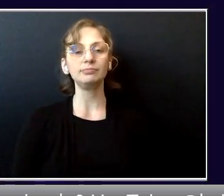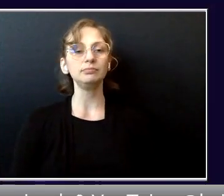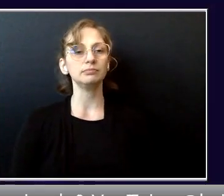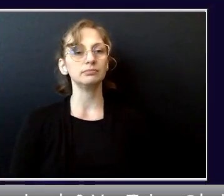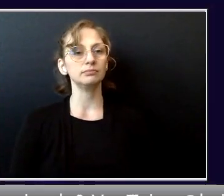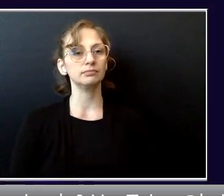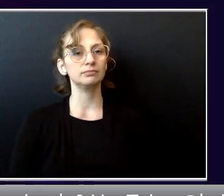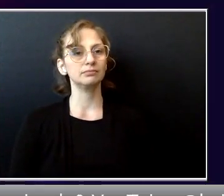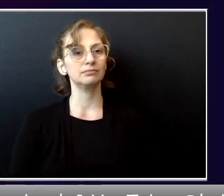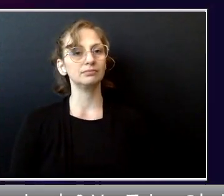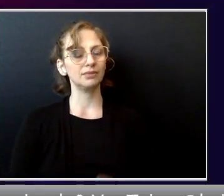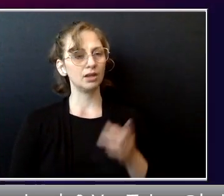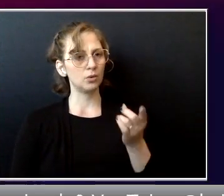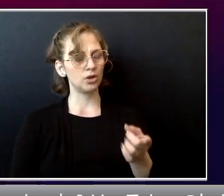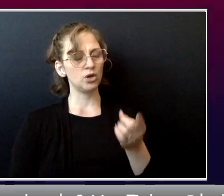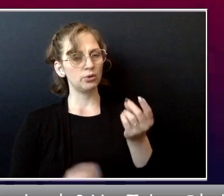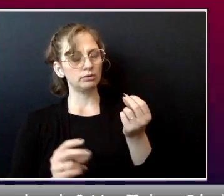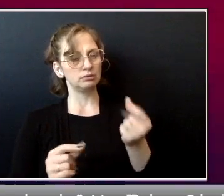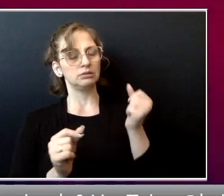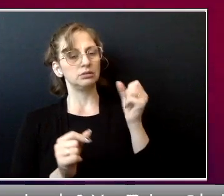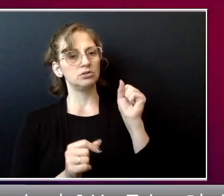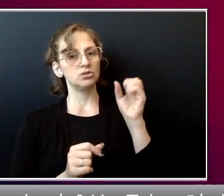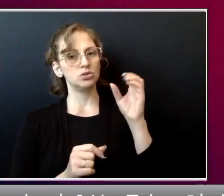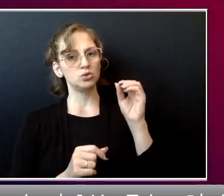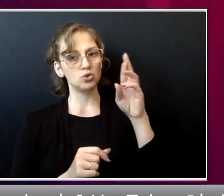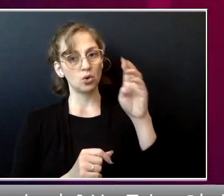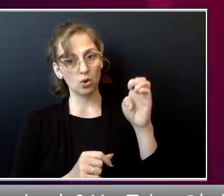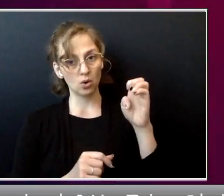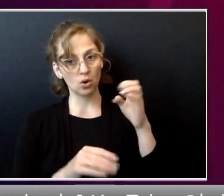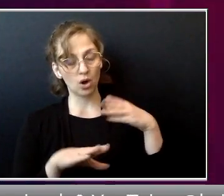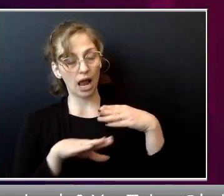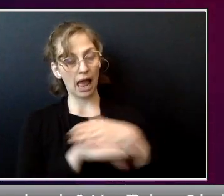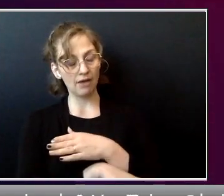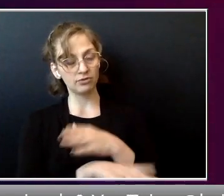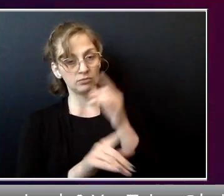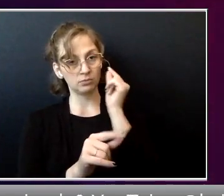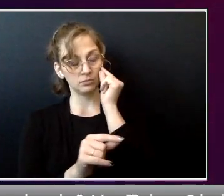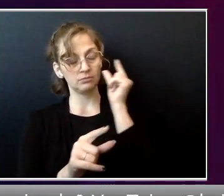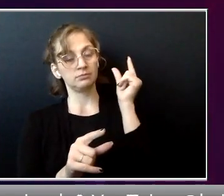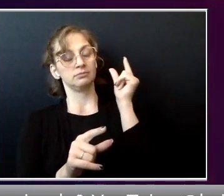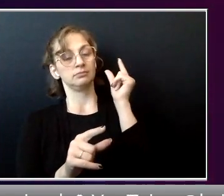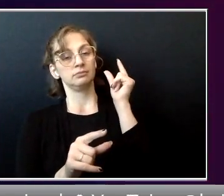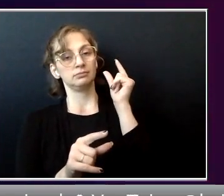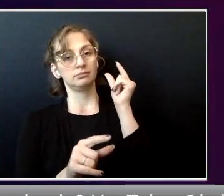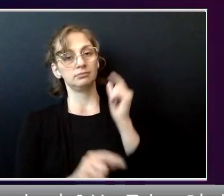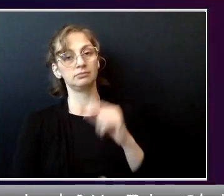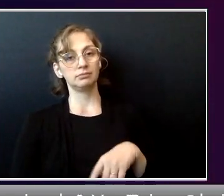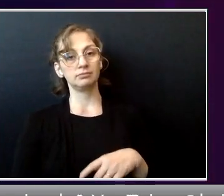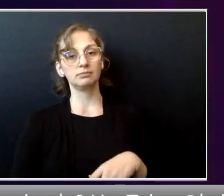sore immediately after coming to from the procedure?